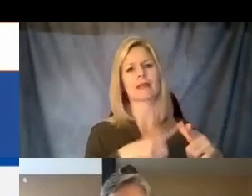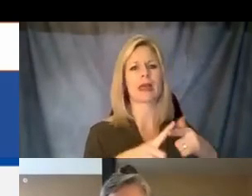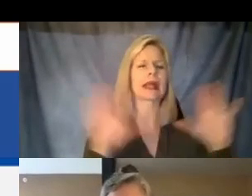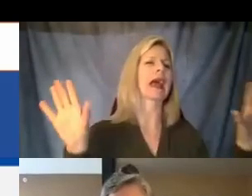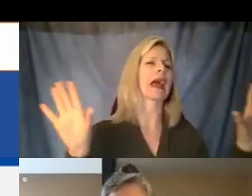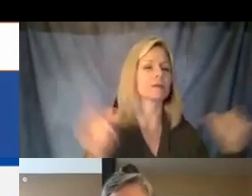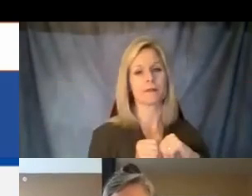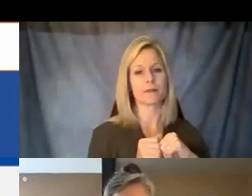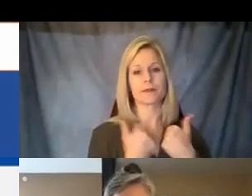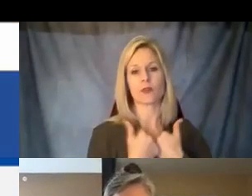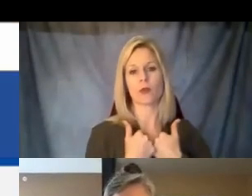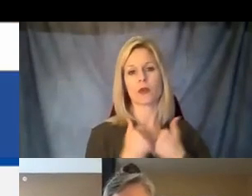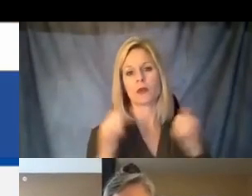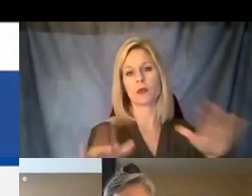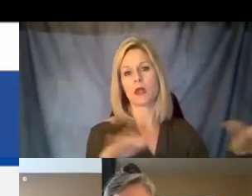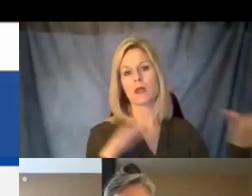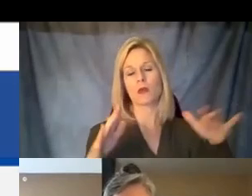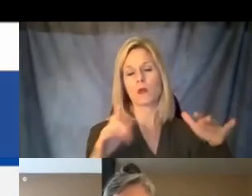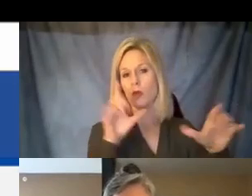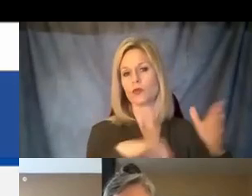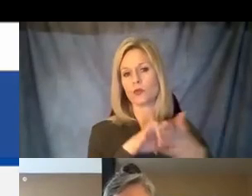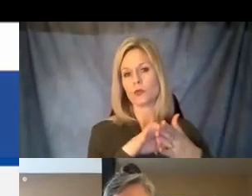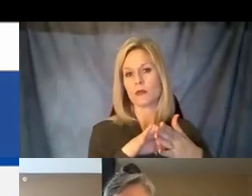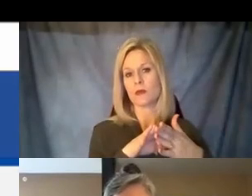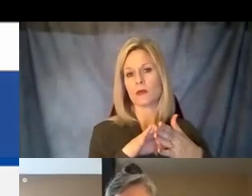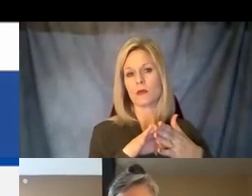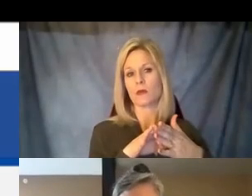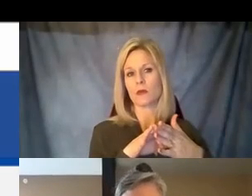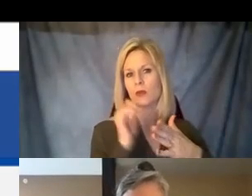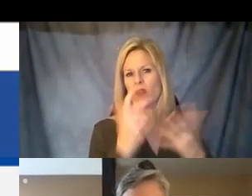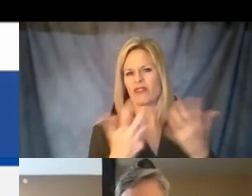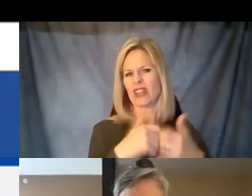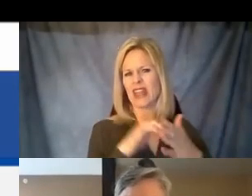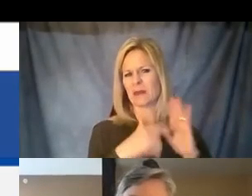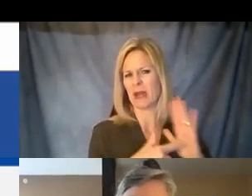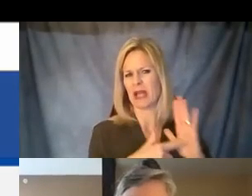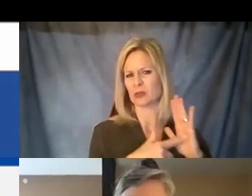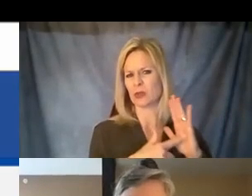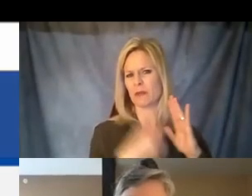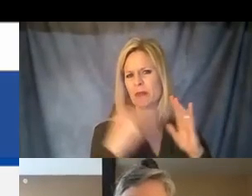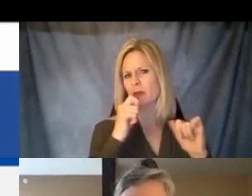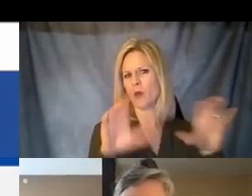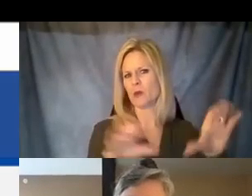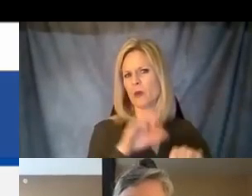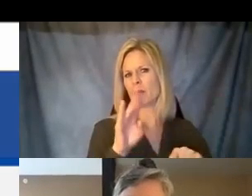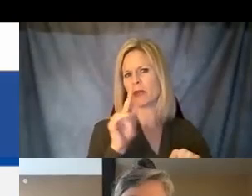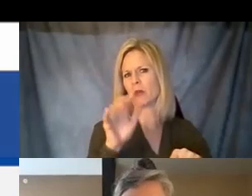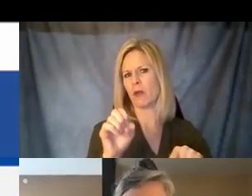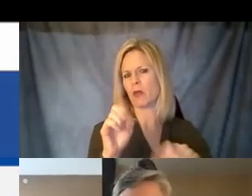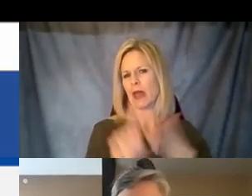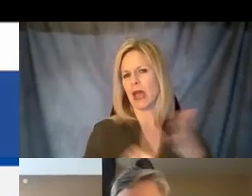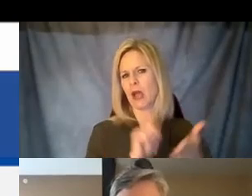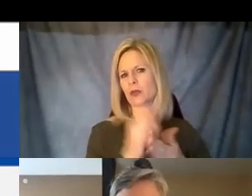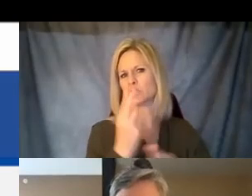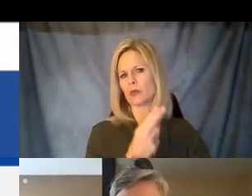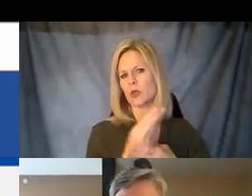good. so we don't do that same, we don't fit into that model. So like, because we don't do billable hours, like we just use